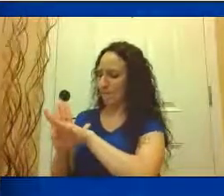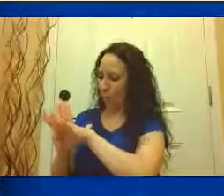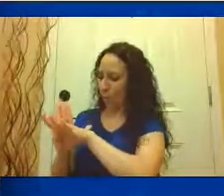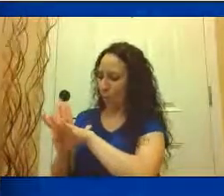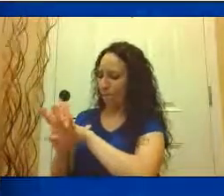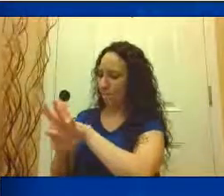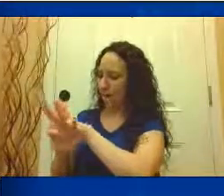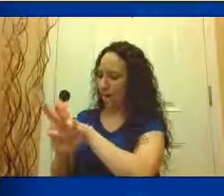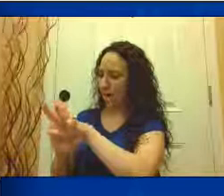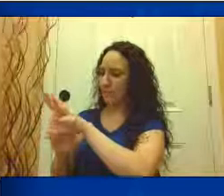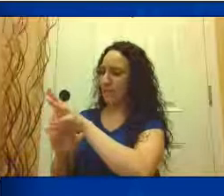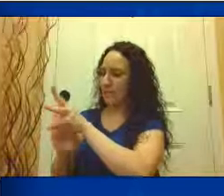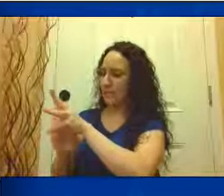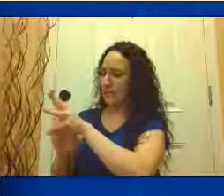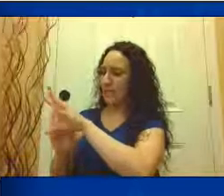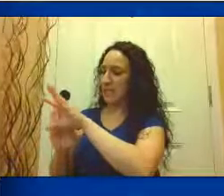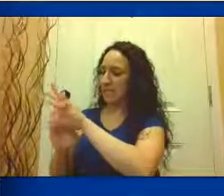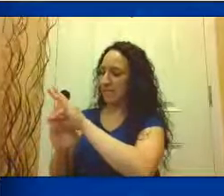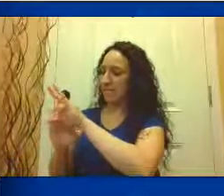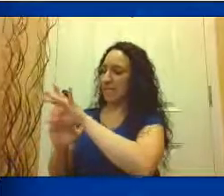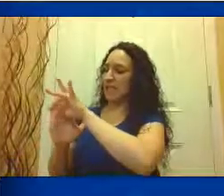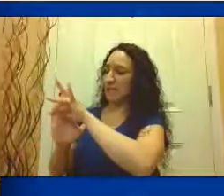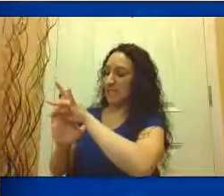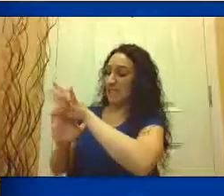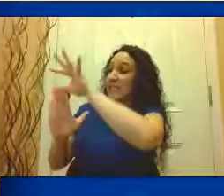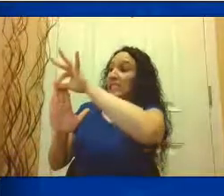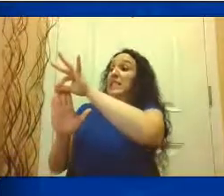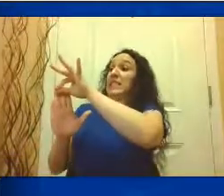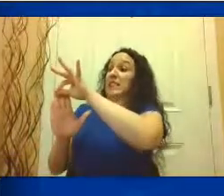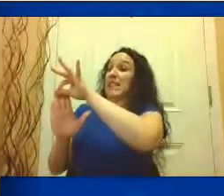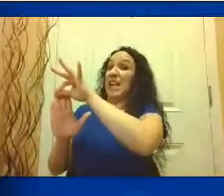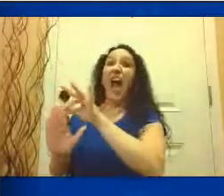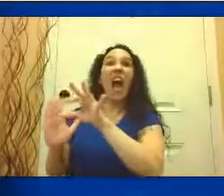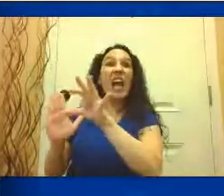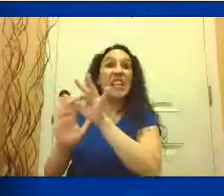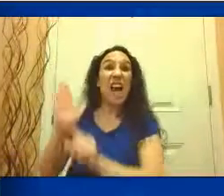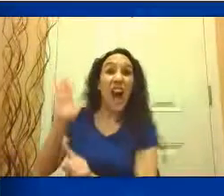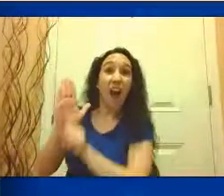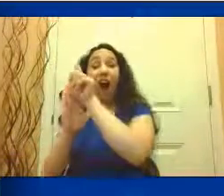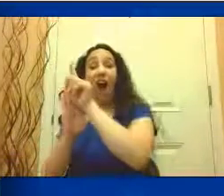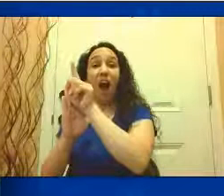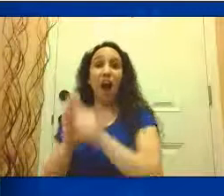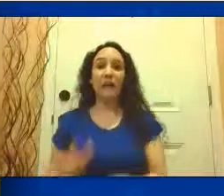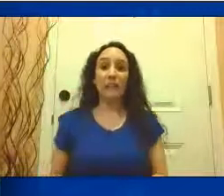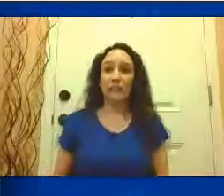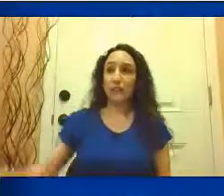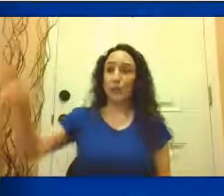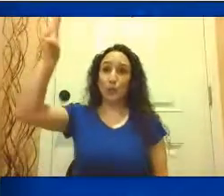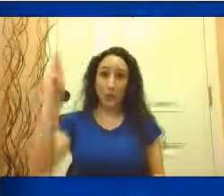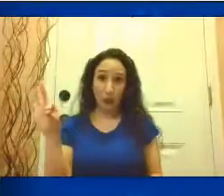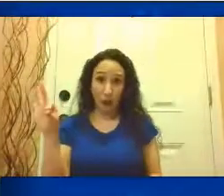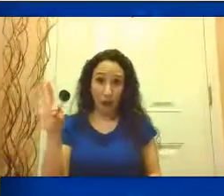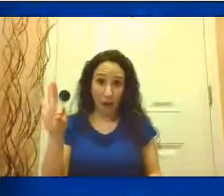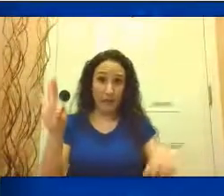3, 4, 5, 6, 7, 8, 9 pine cones tall.